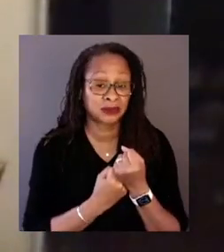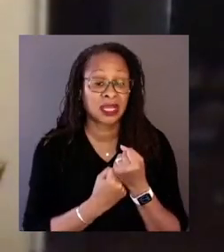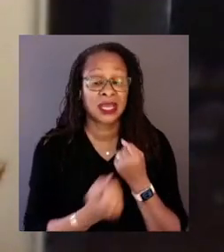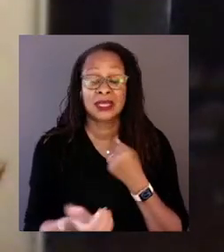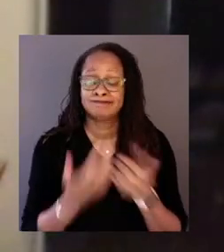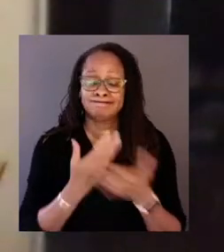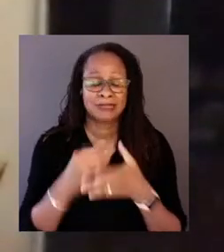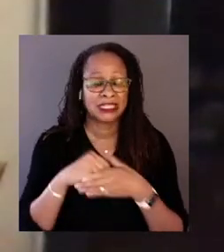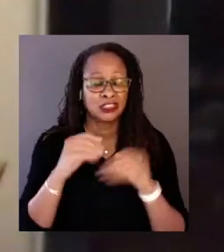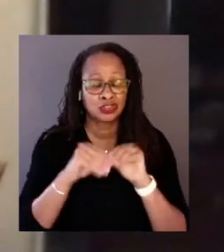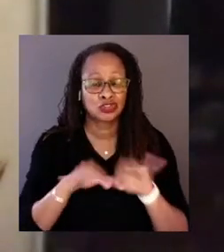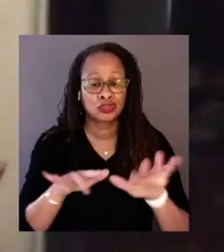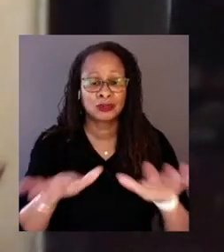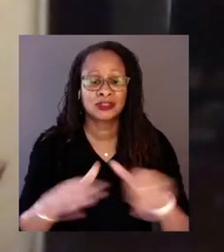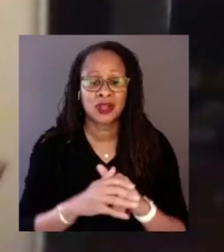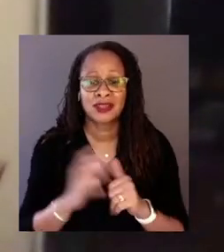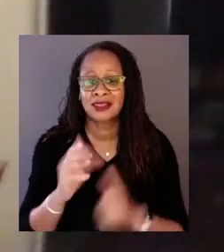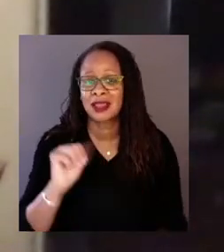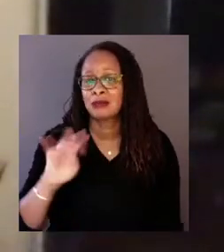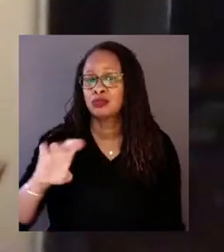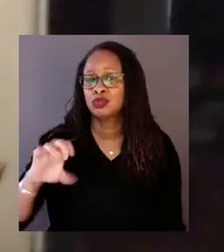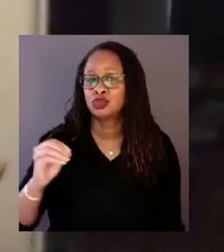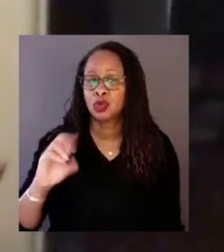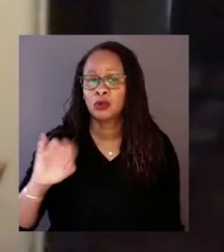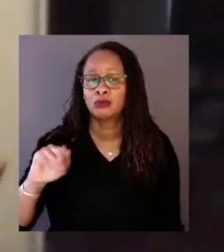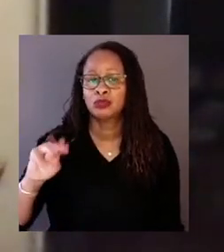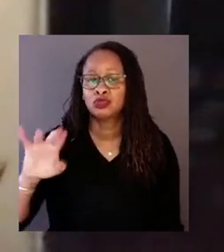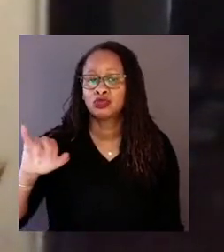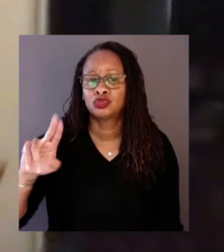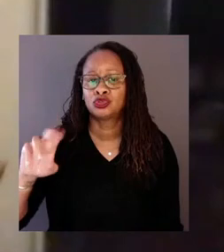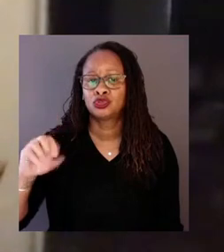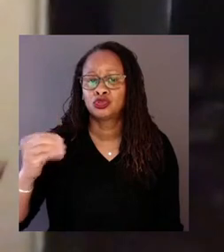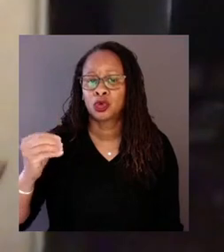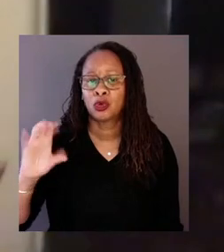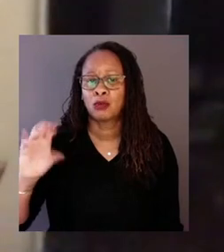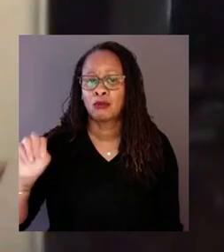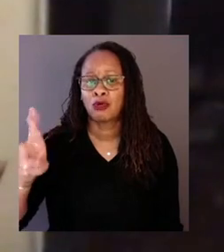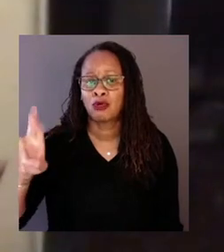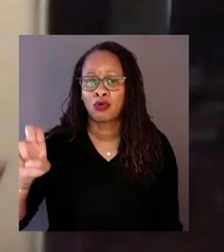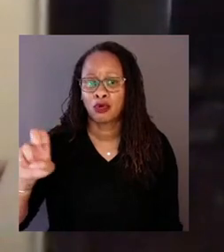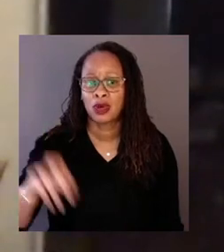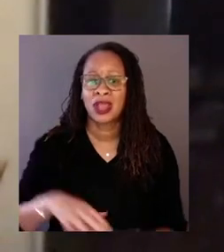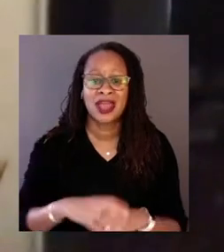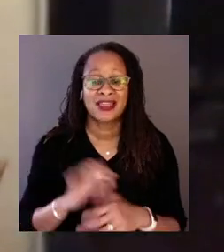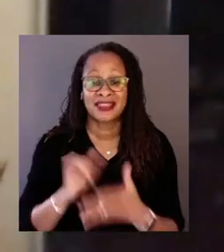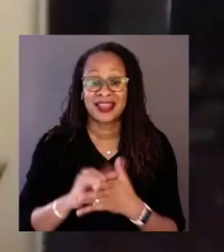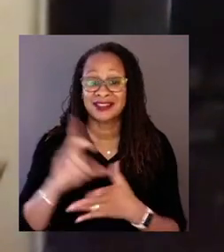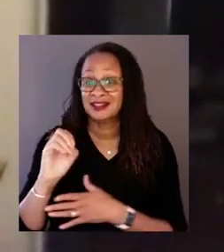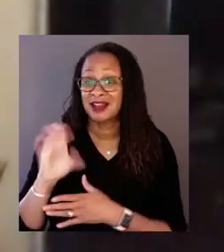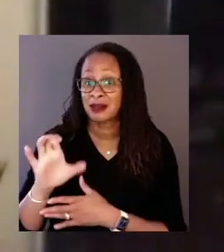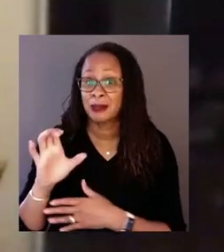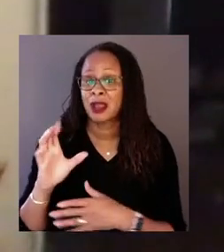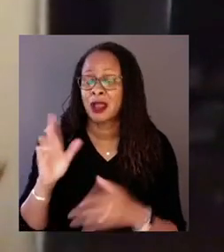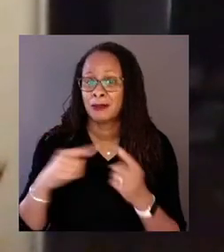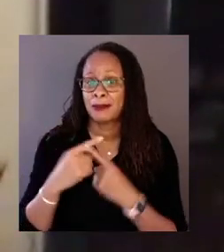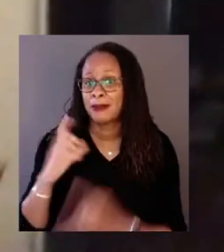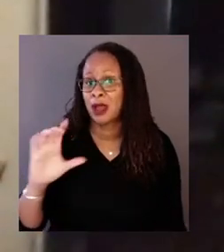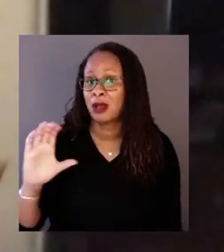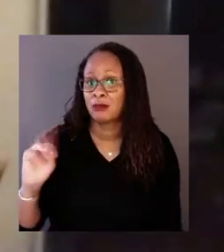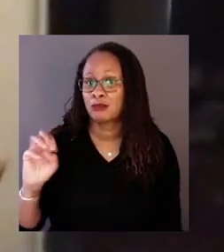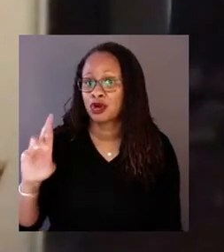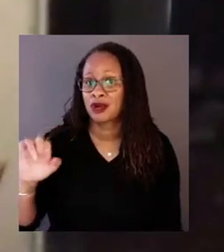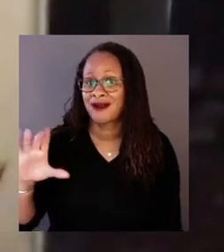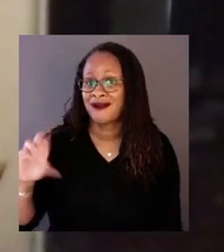like something like Mucho Mucho More, you know, the documentary on Walter Mercado didn't really get much of a push by the